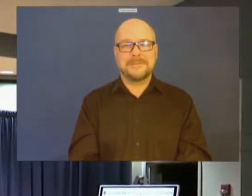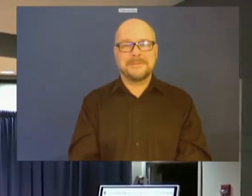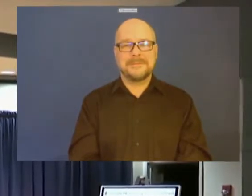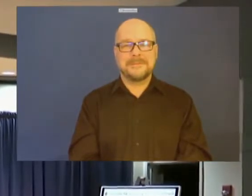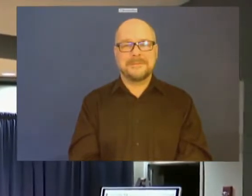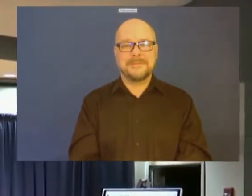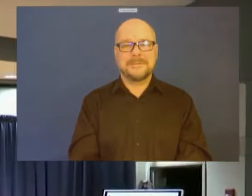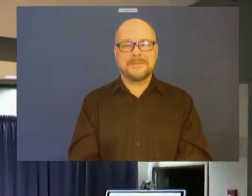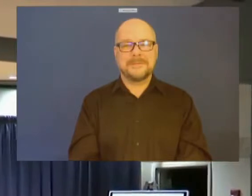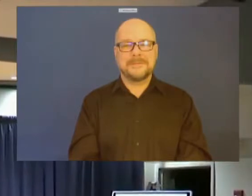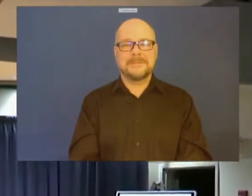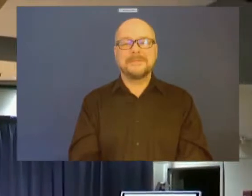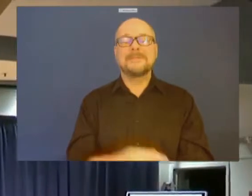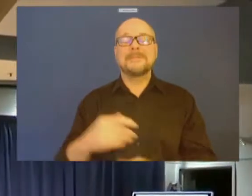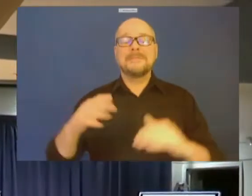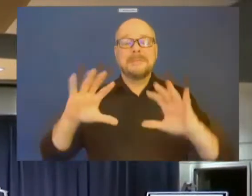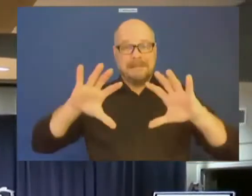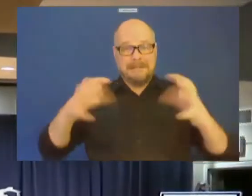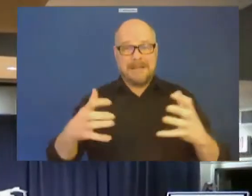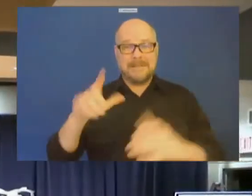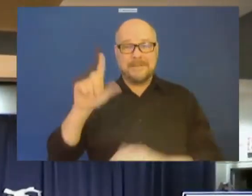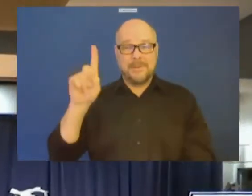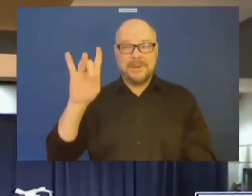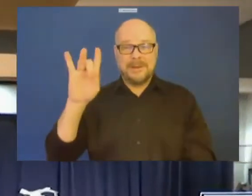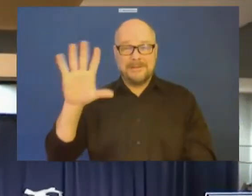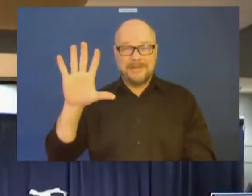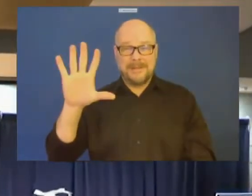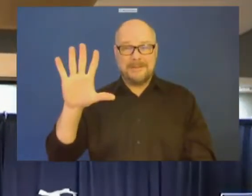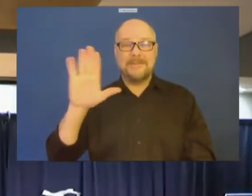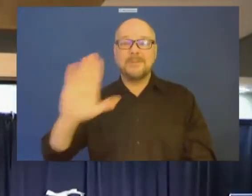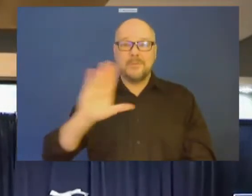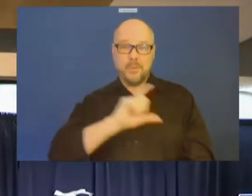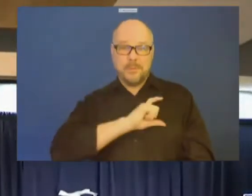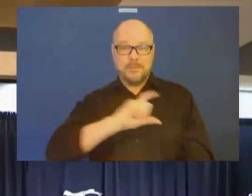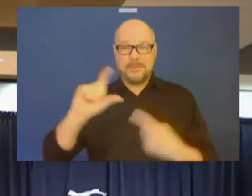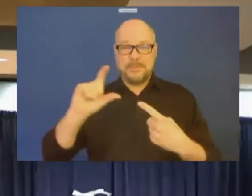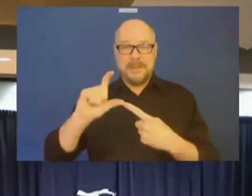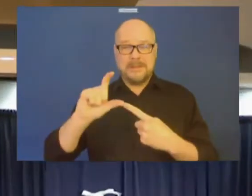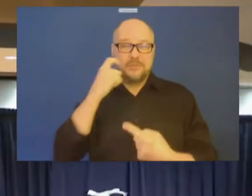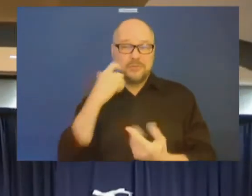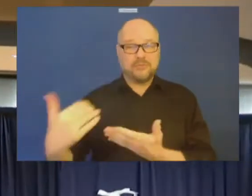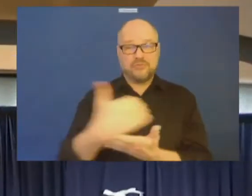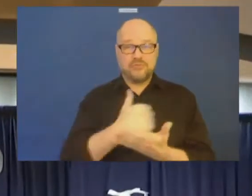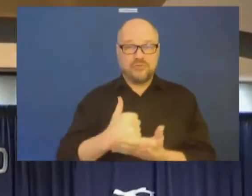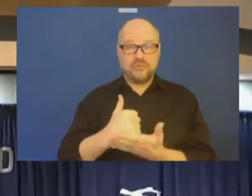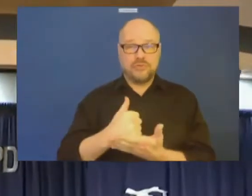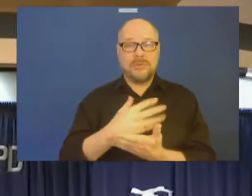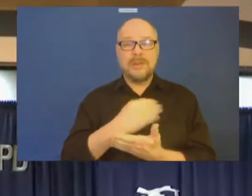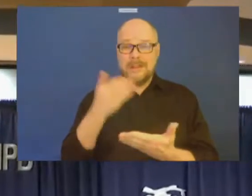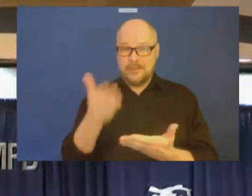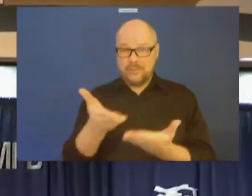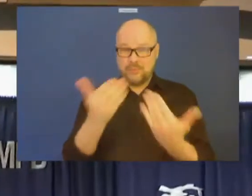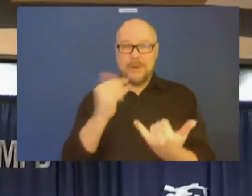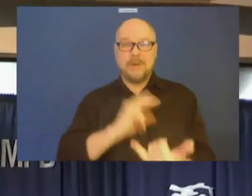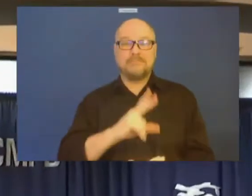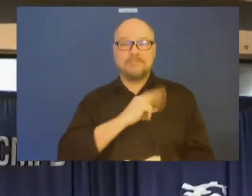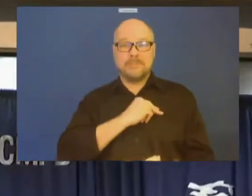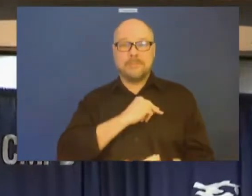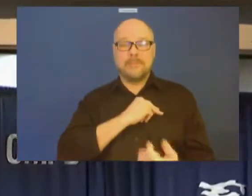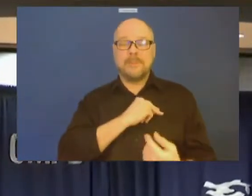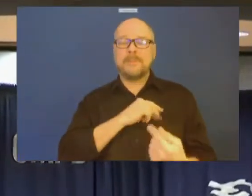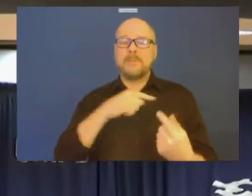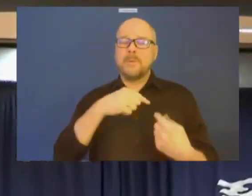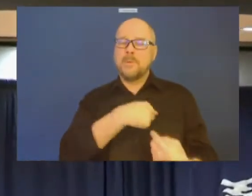Recruit Class 185, the badge you have earned and that you now have pinned to your chest carries a tremendous